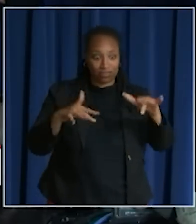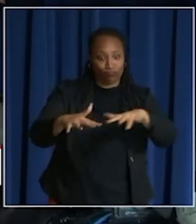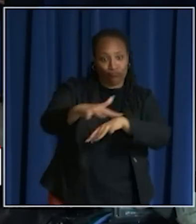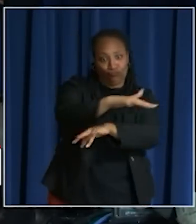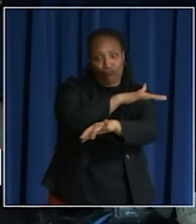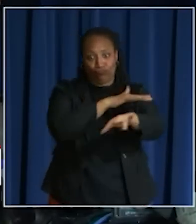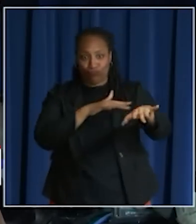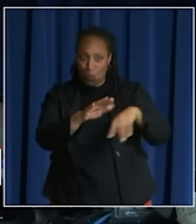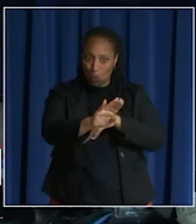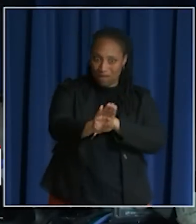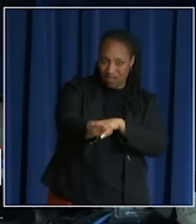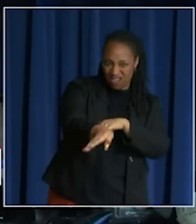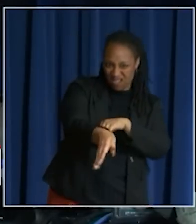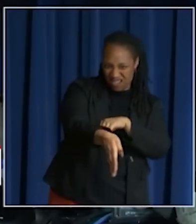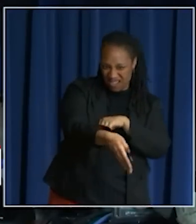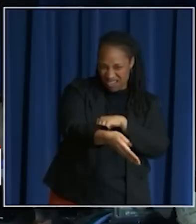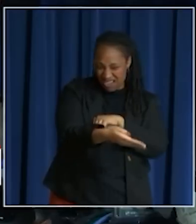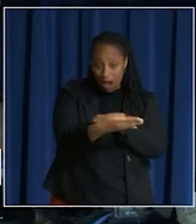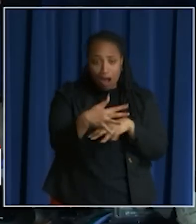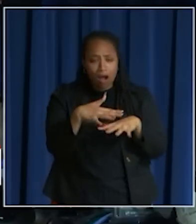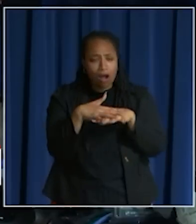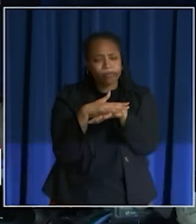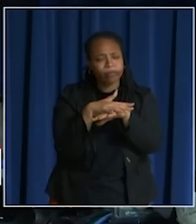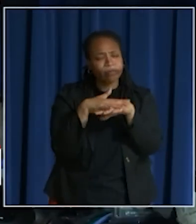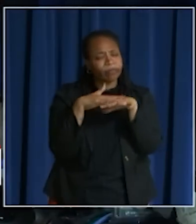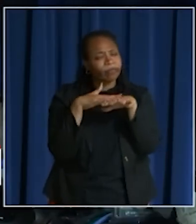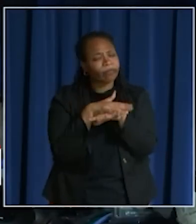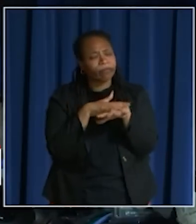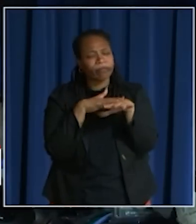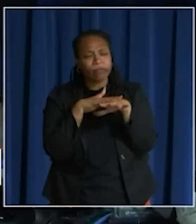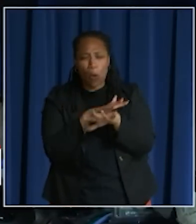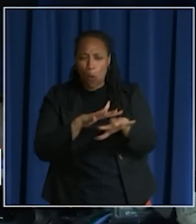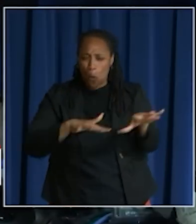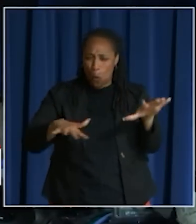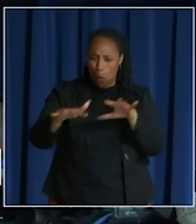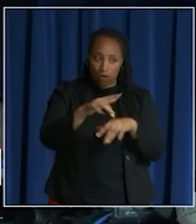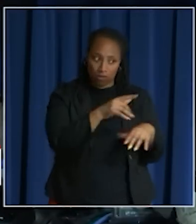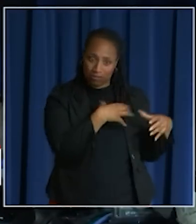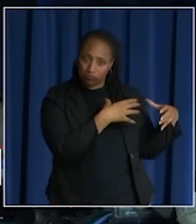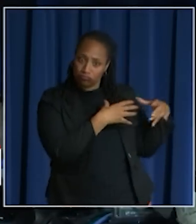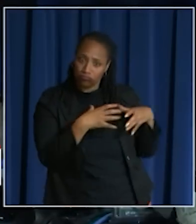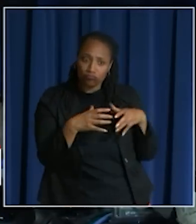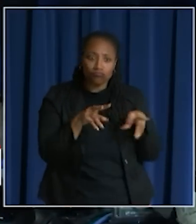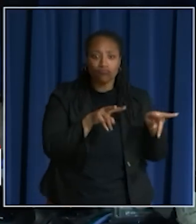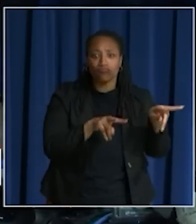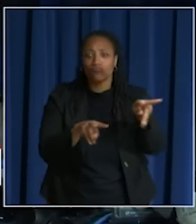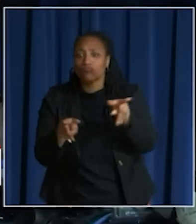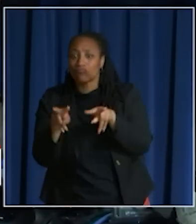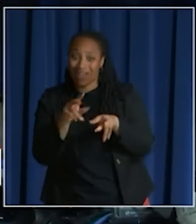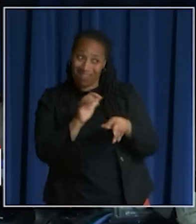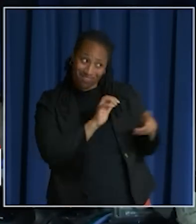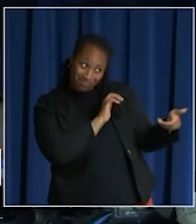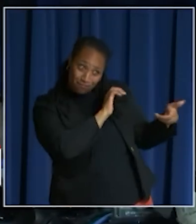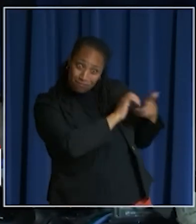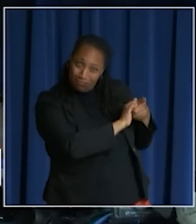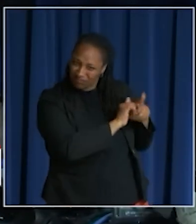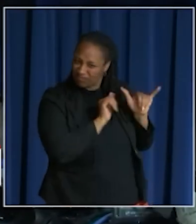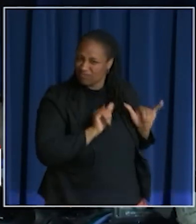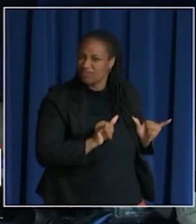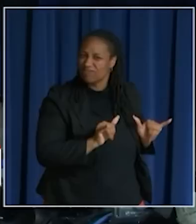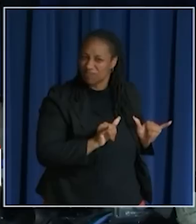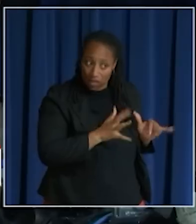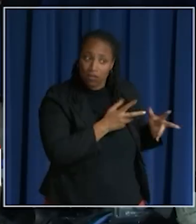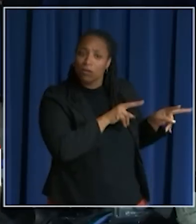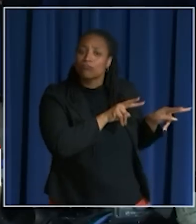to utilize that enhanced presence in and around that area and any other crime trends that we might see that will